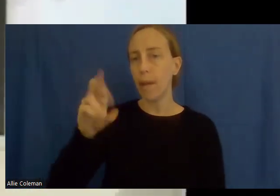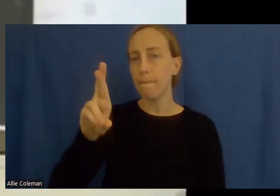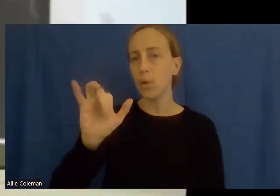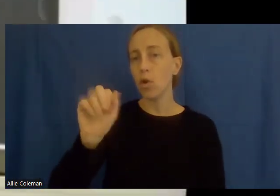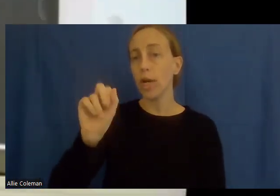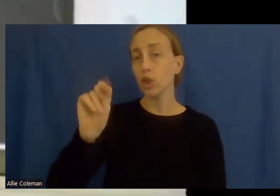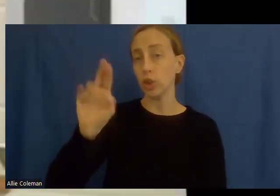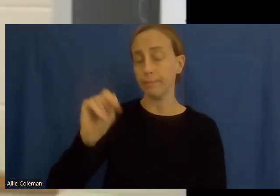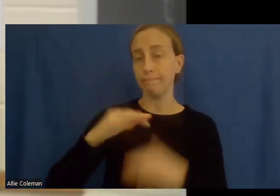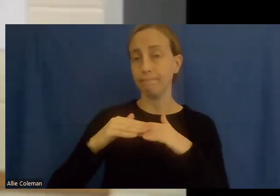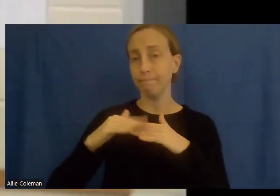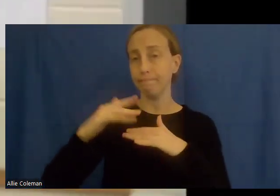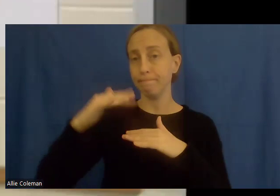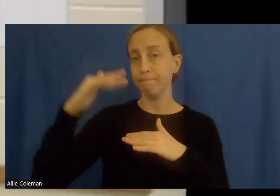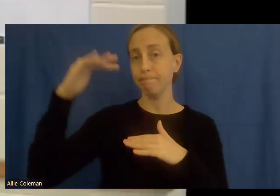evaporation.